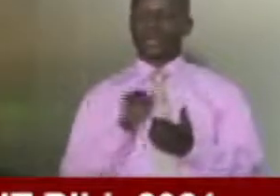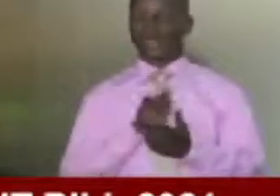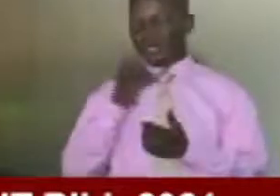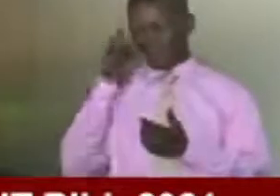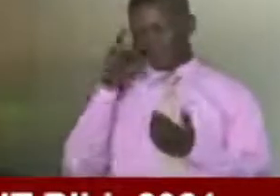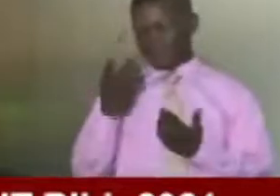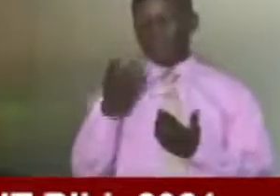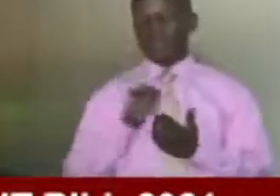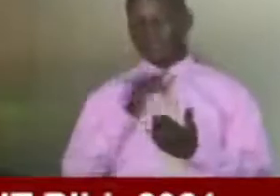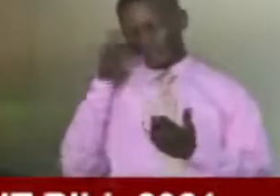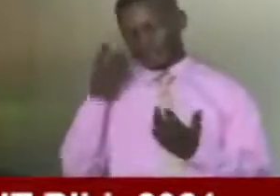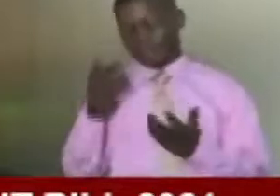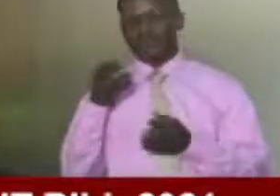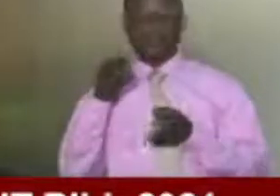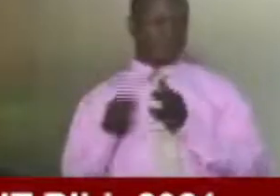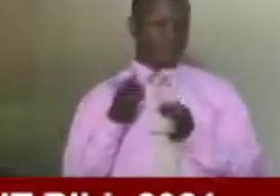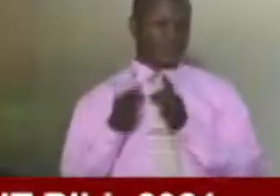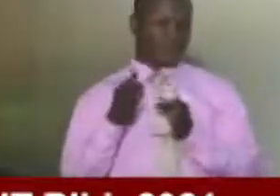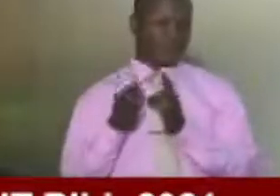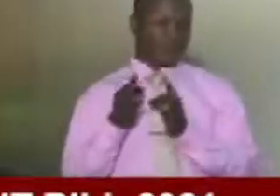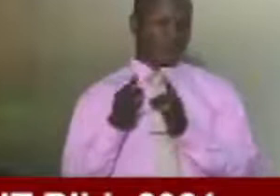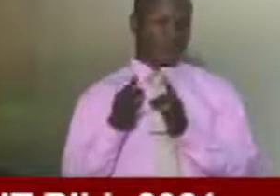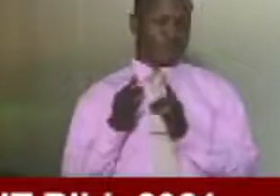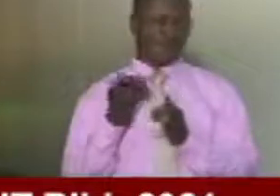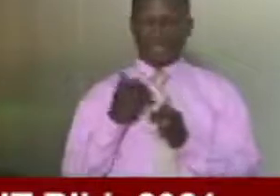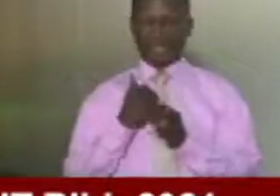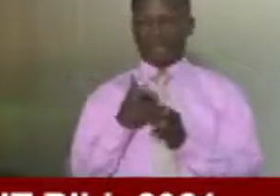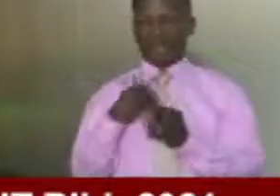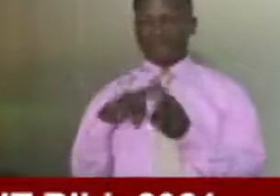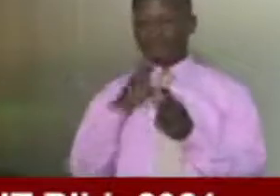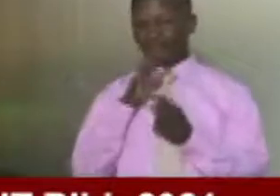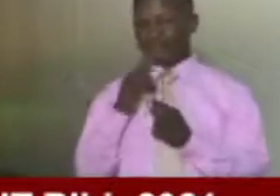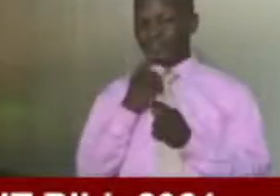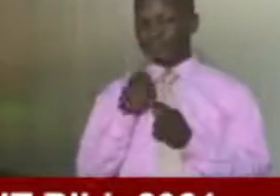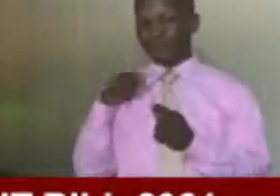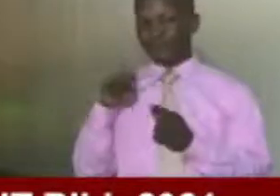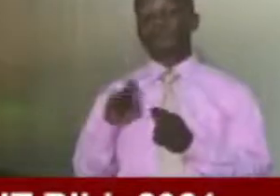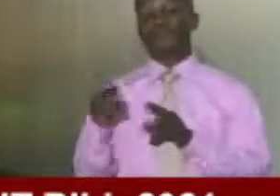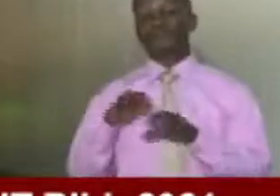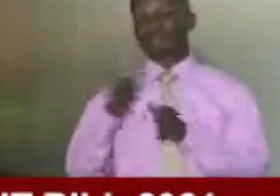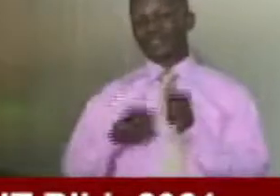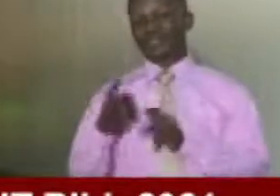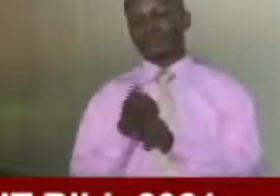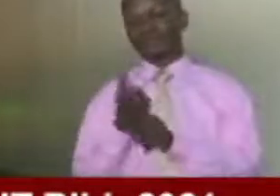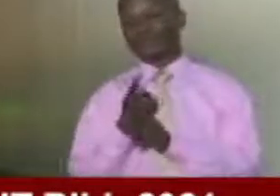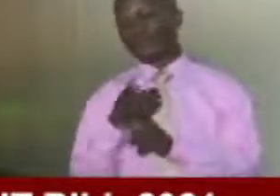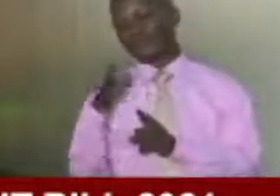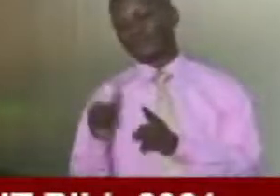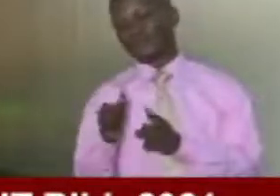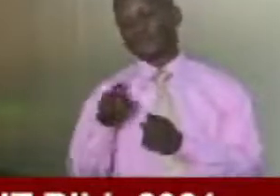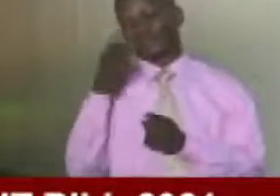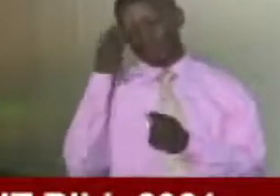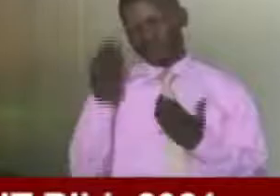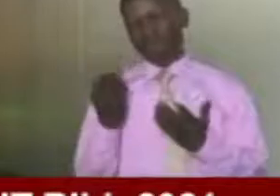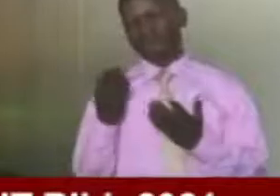if we have to be serious, and we must be serious as a country, because this country is too big, you know, to be toyed